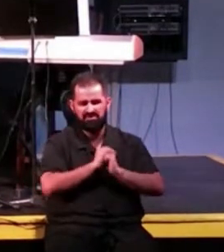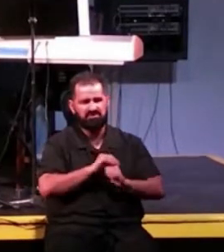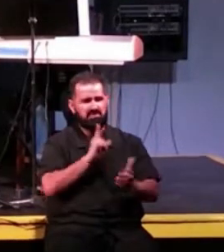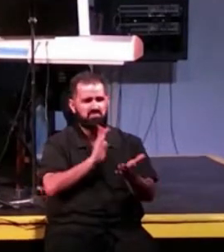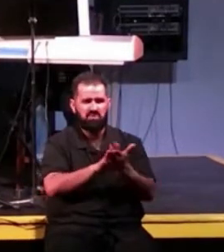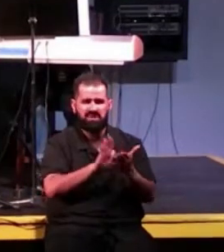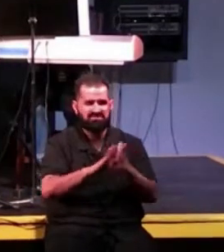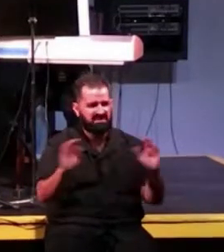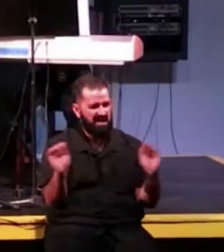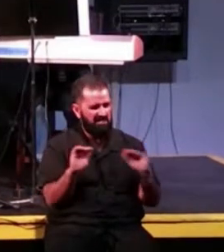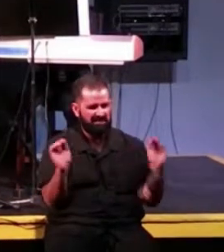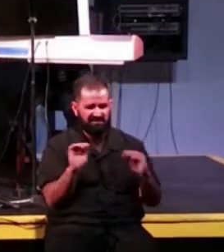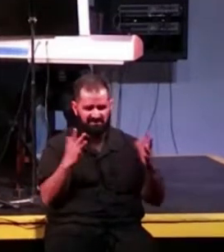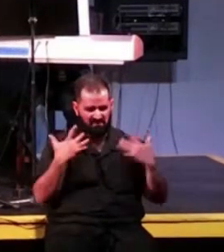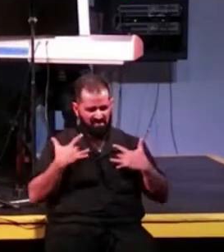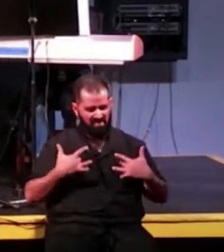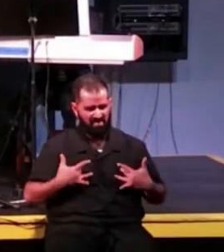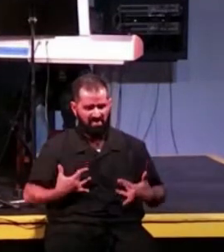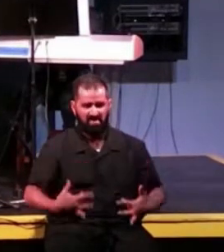praise.